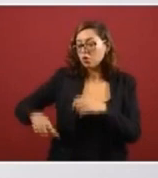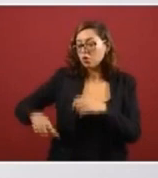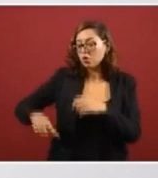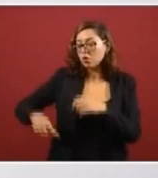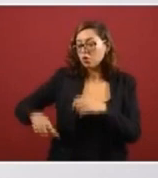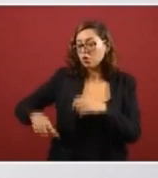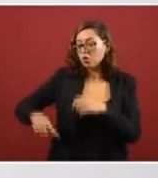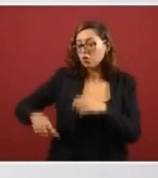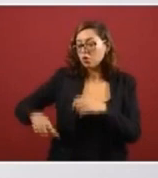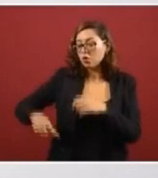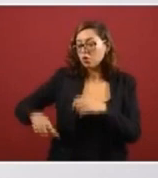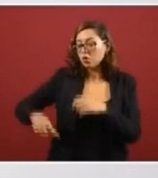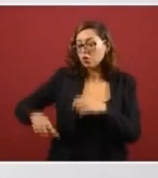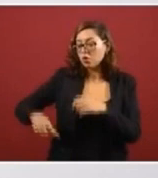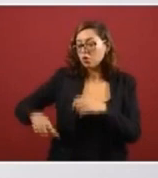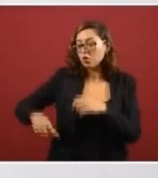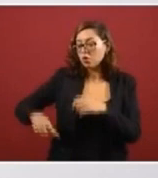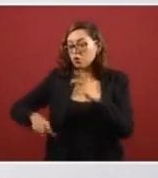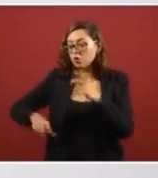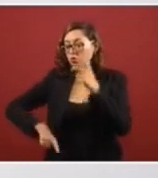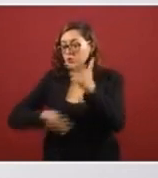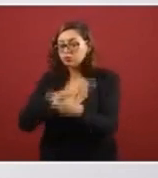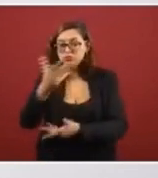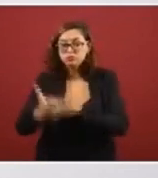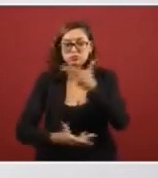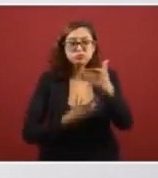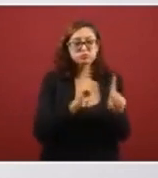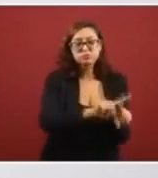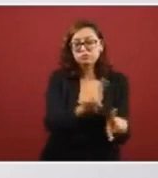been prohibited from traveling